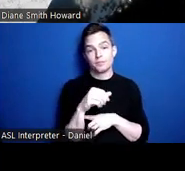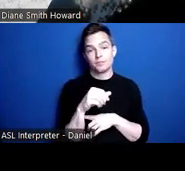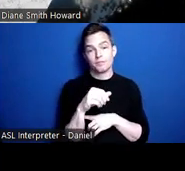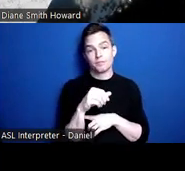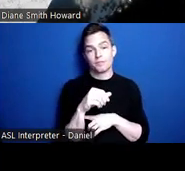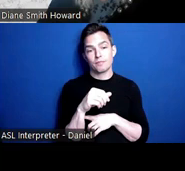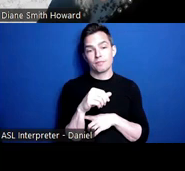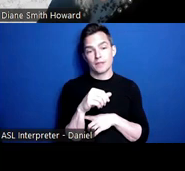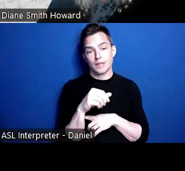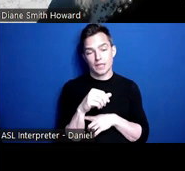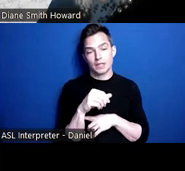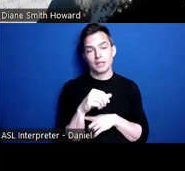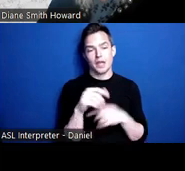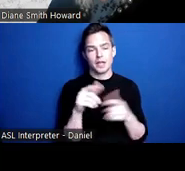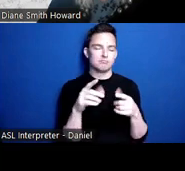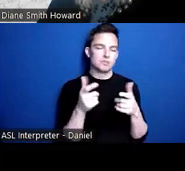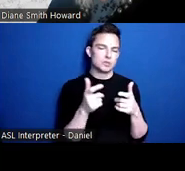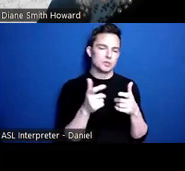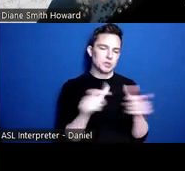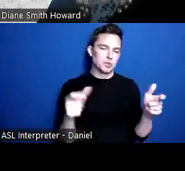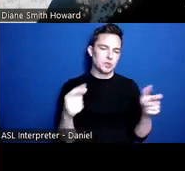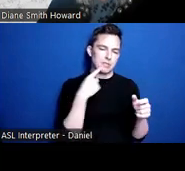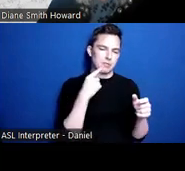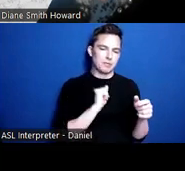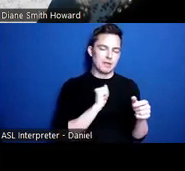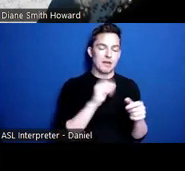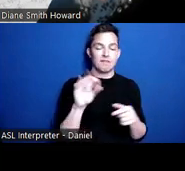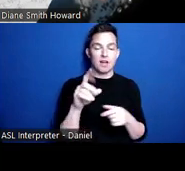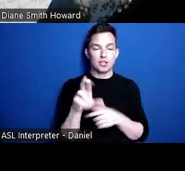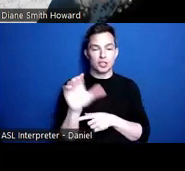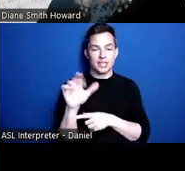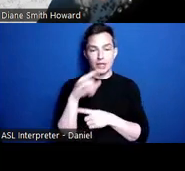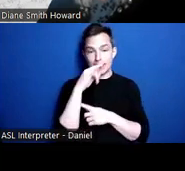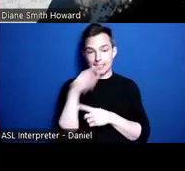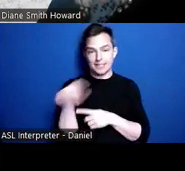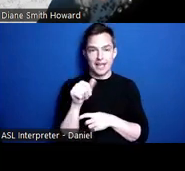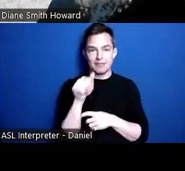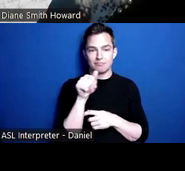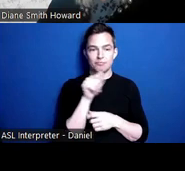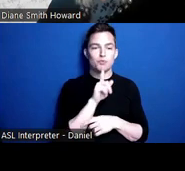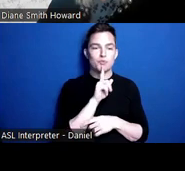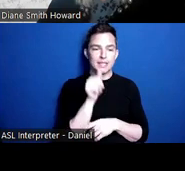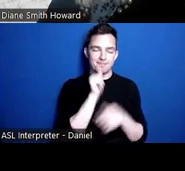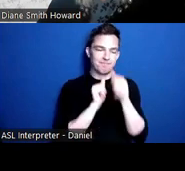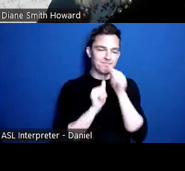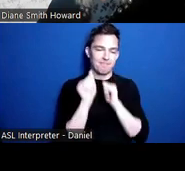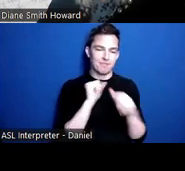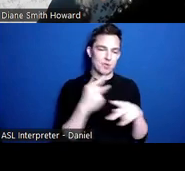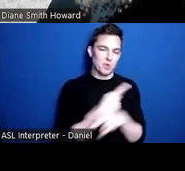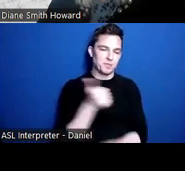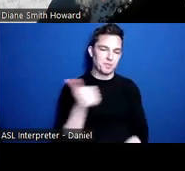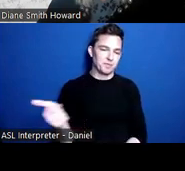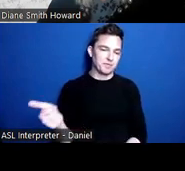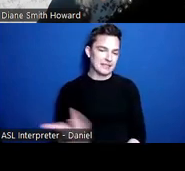to my huge disappointment, the foster care kids seem to be getting the short end.